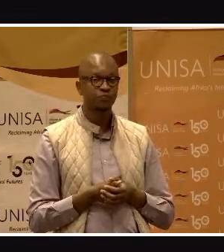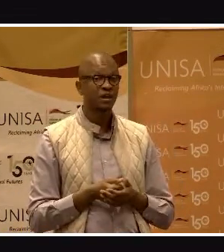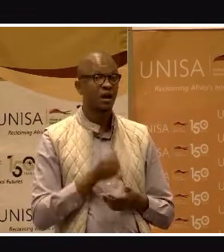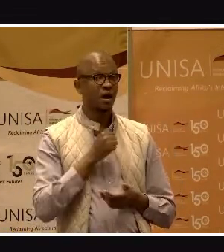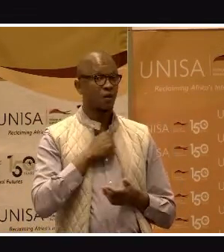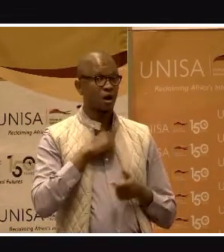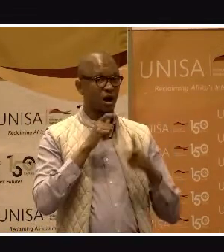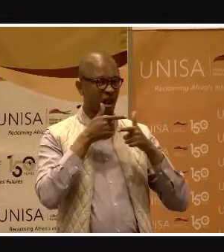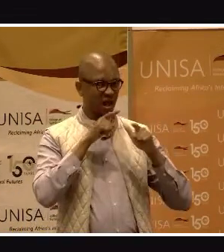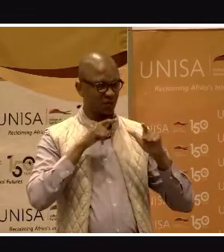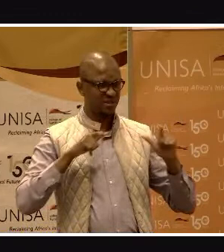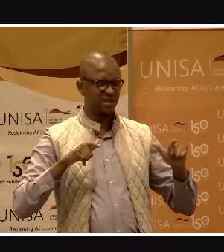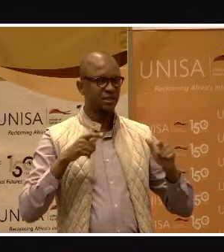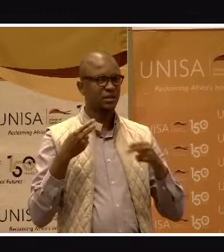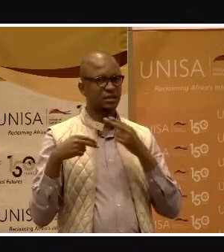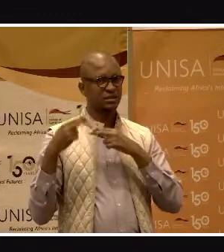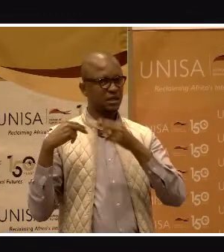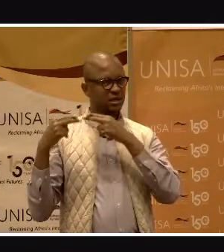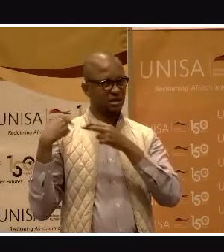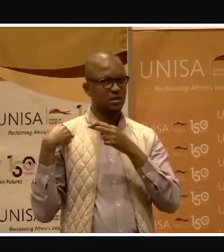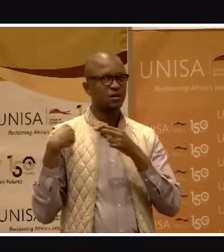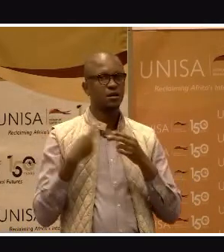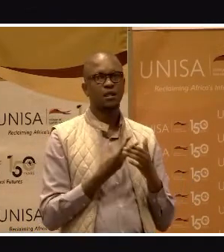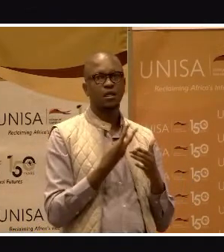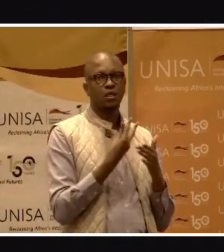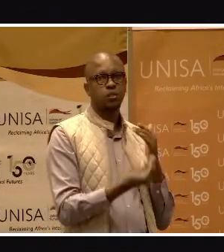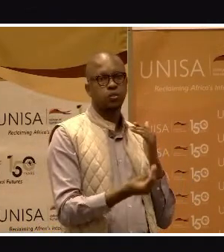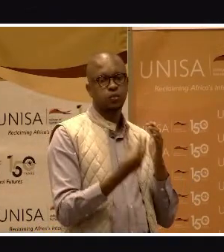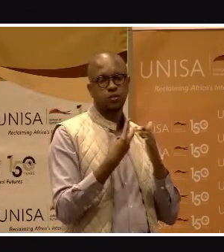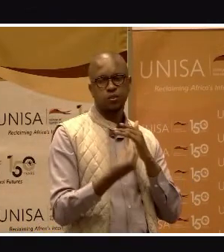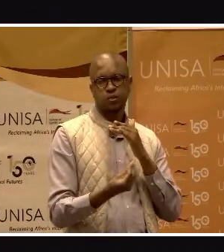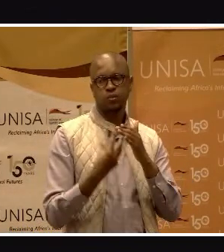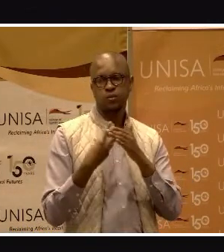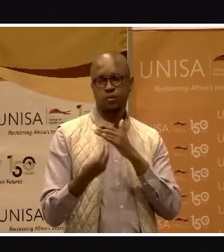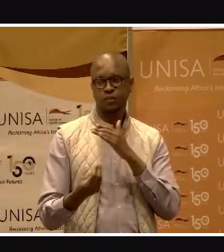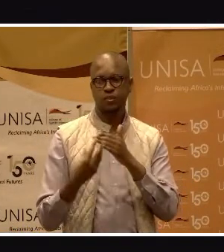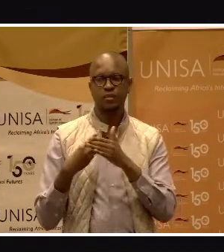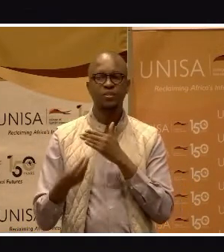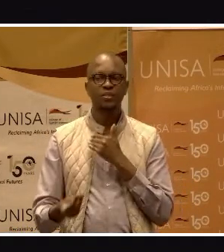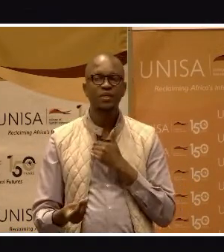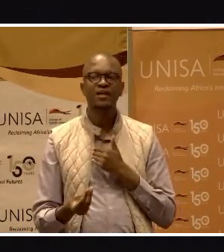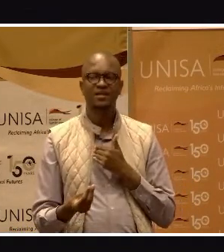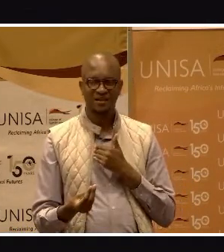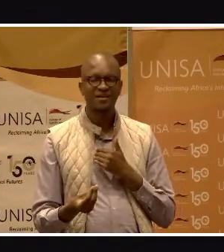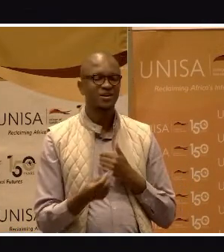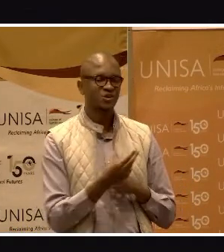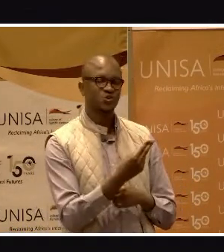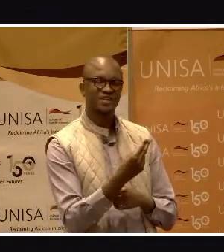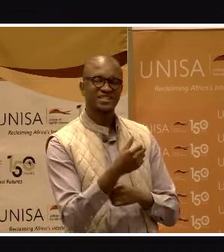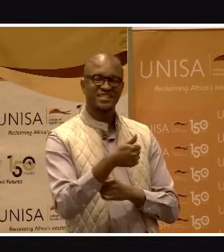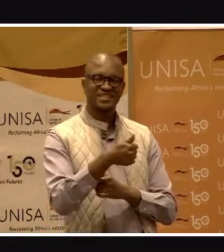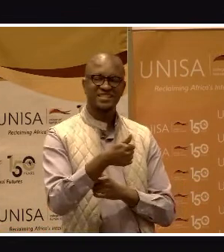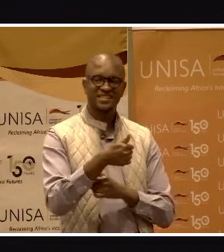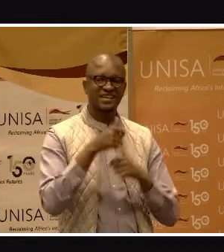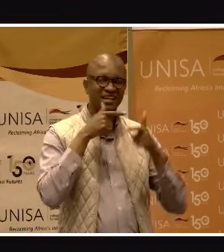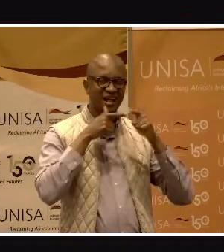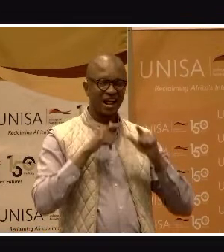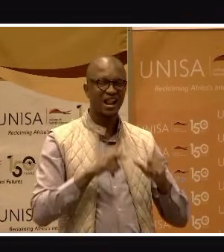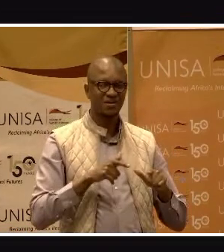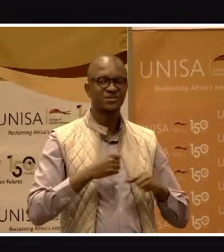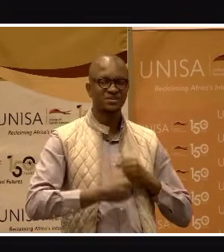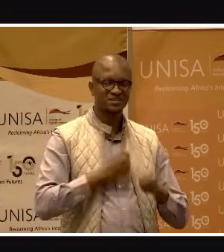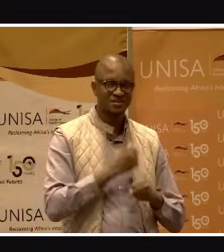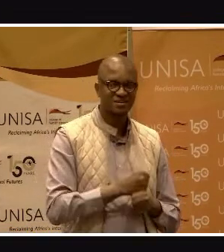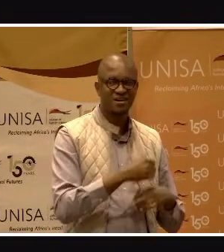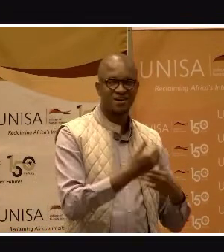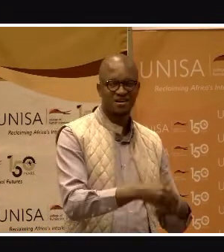history will be disappearing at a rate of 26 languages per year, or 1 every 2 weeks by the middle